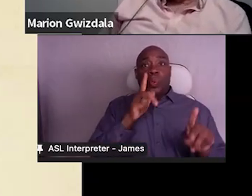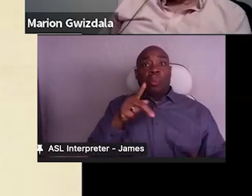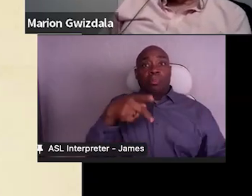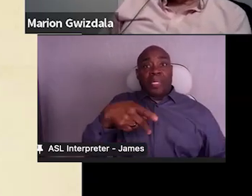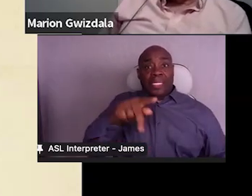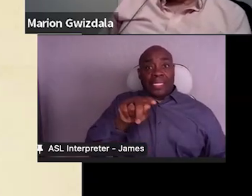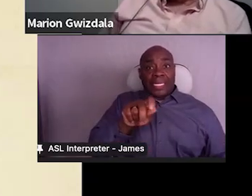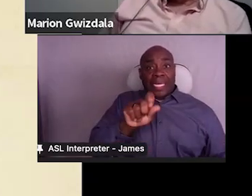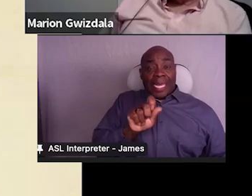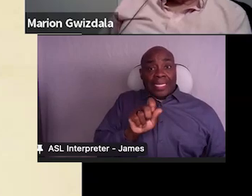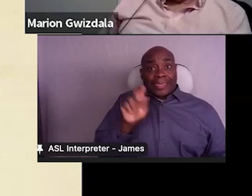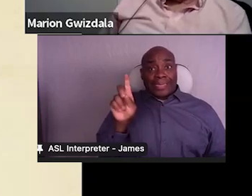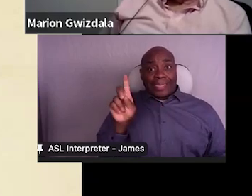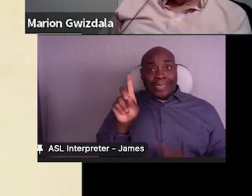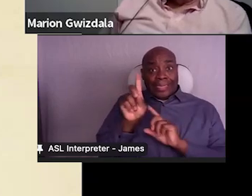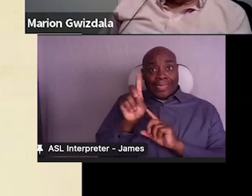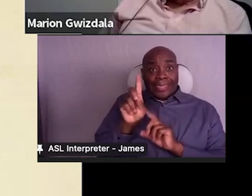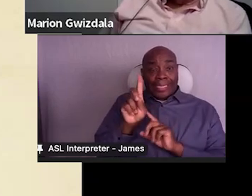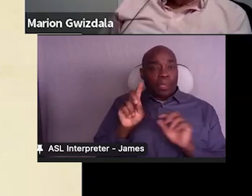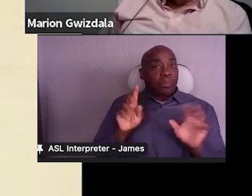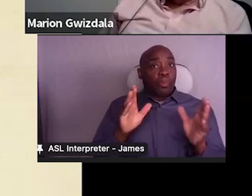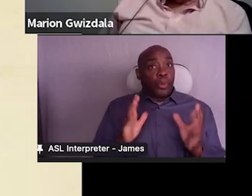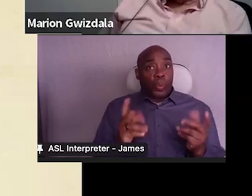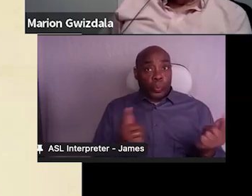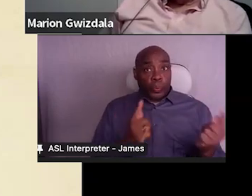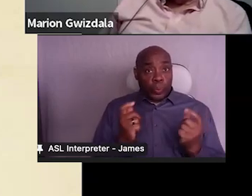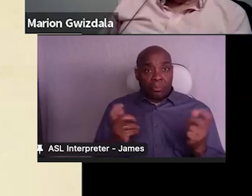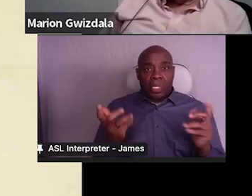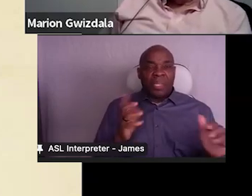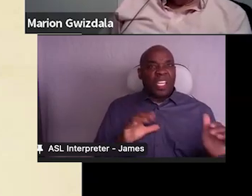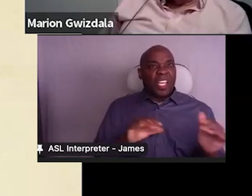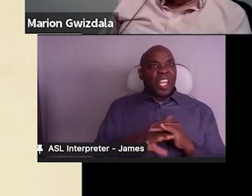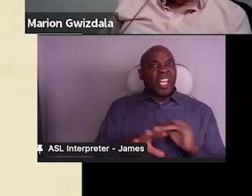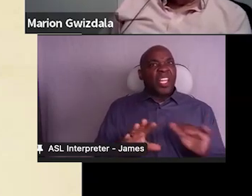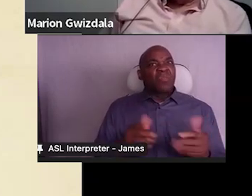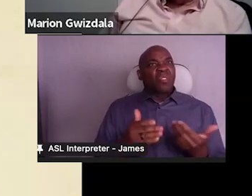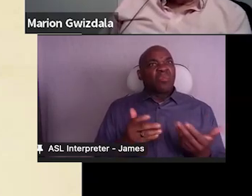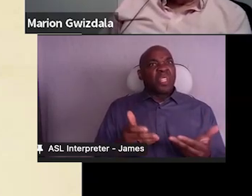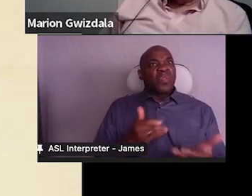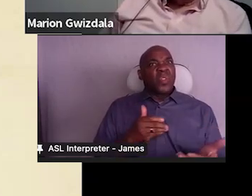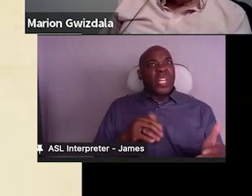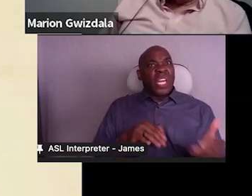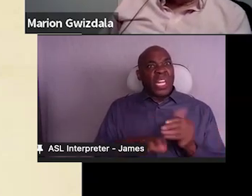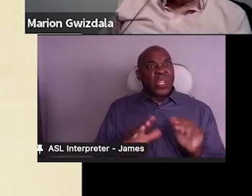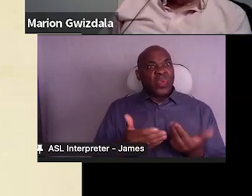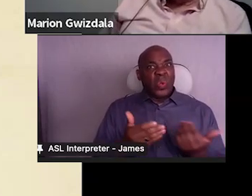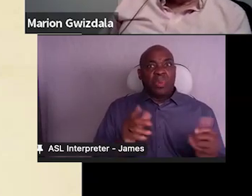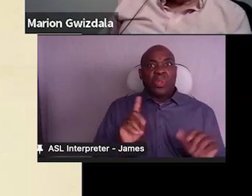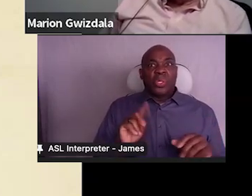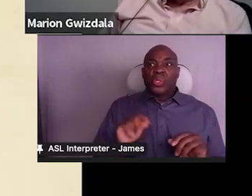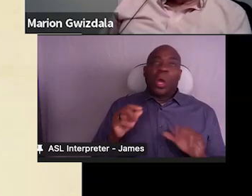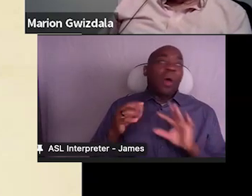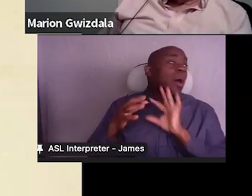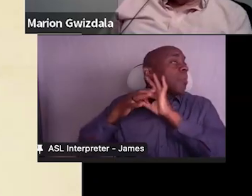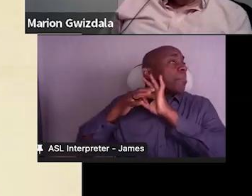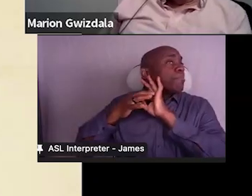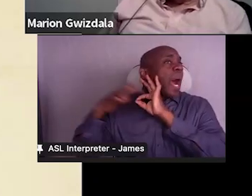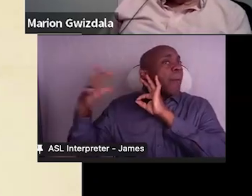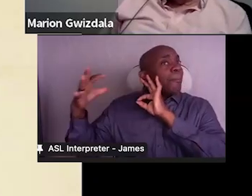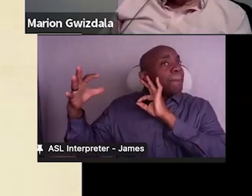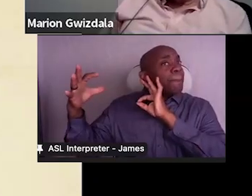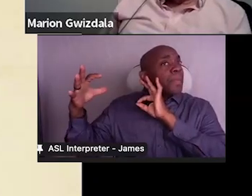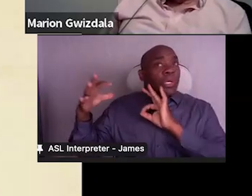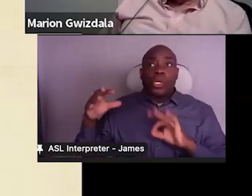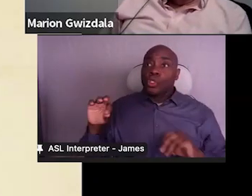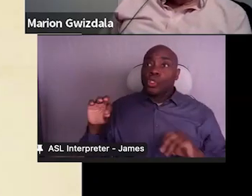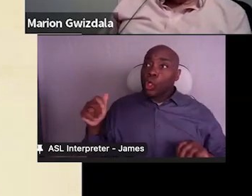have post-traumatic stress. And one of the things that they might do is they might go to enter into a room, but before they do, they let the dog